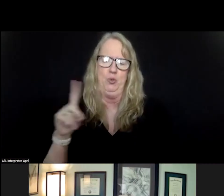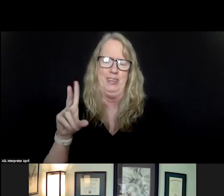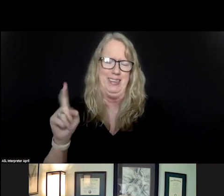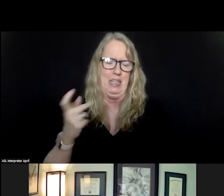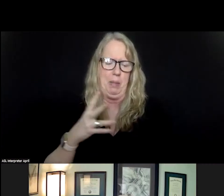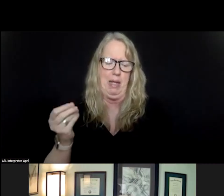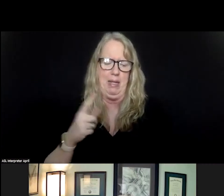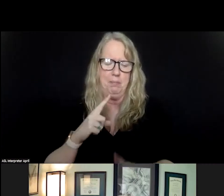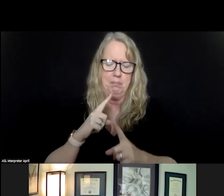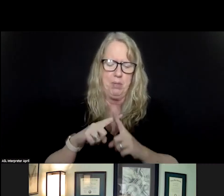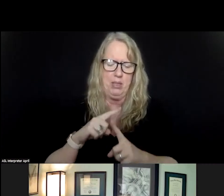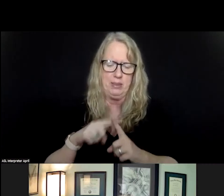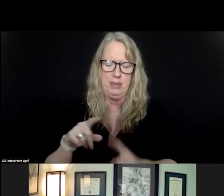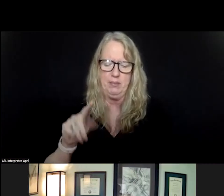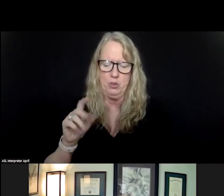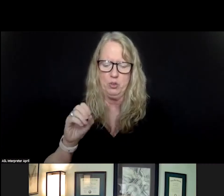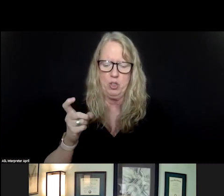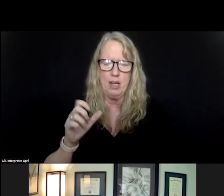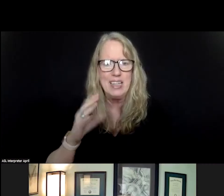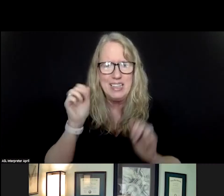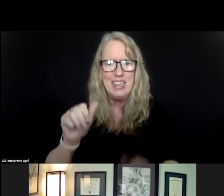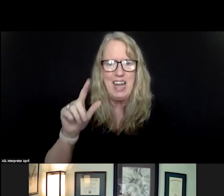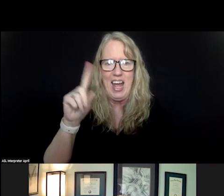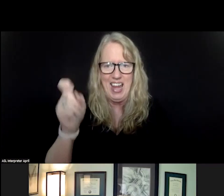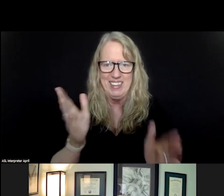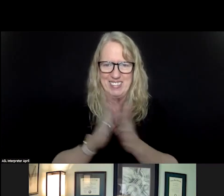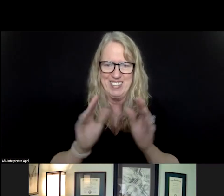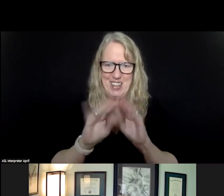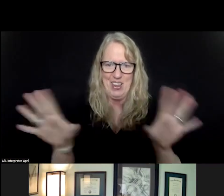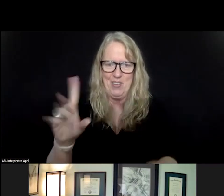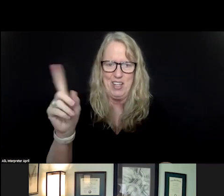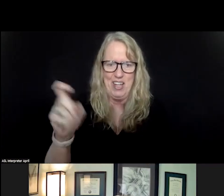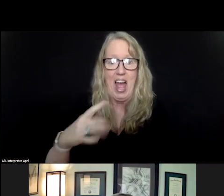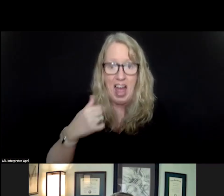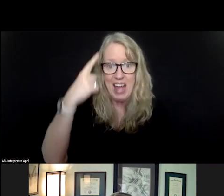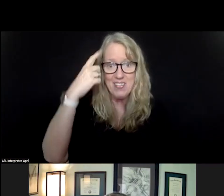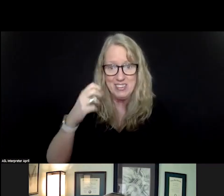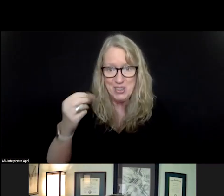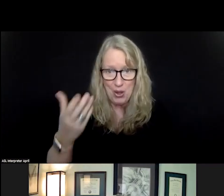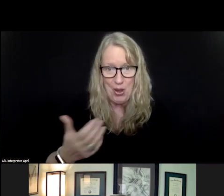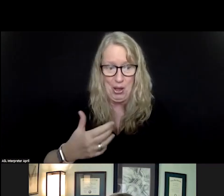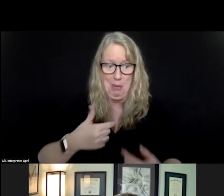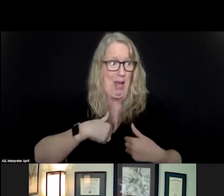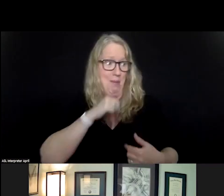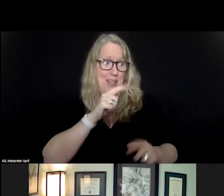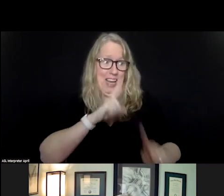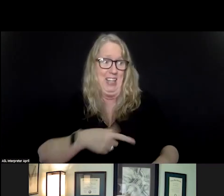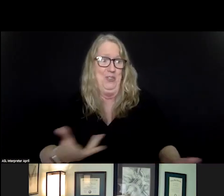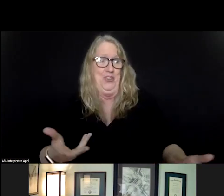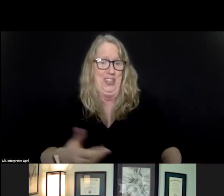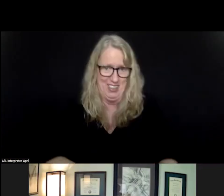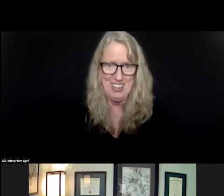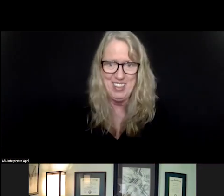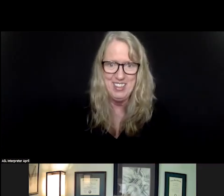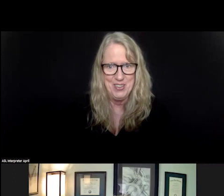or positive toxicology? Can I ask a clarifying question? I think so, but I won't be the one to answer it.